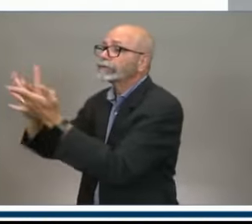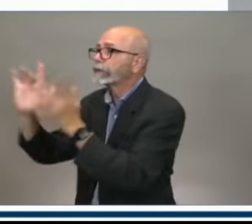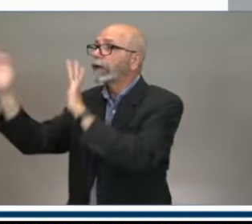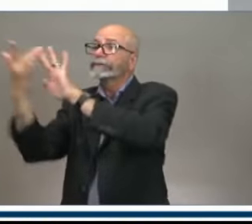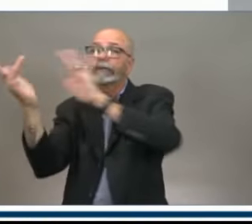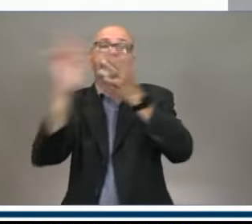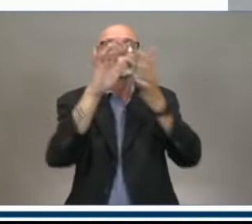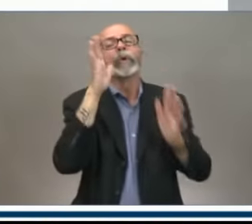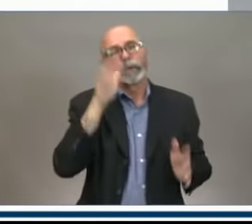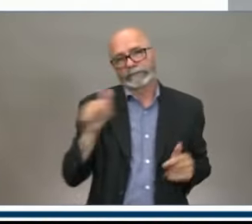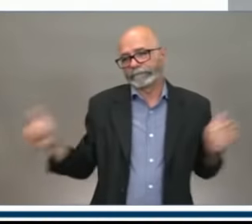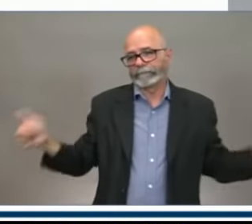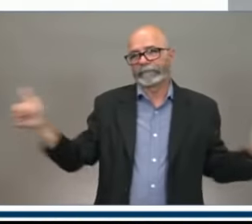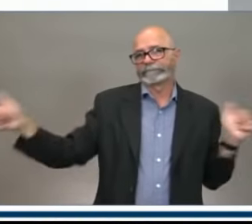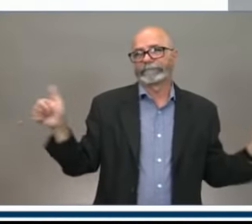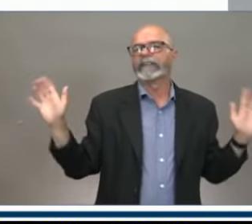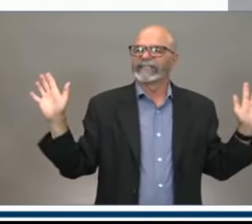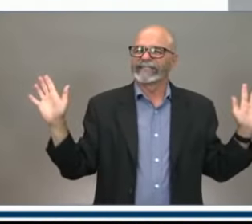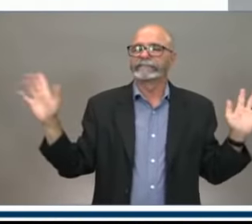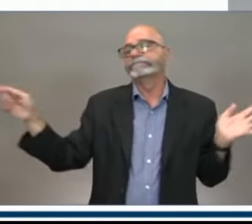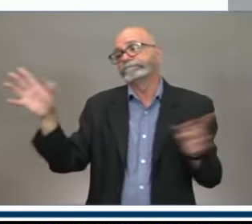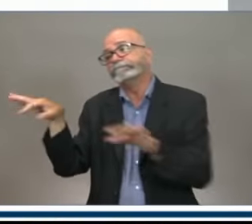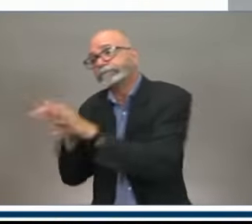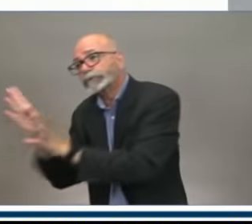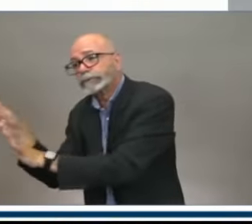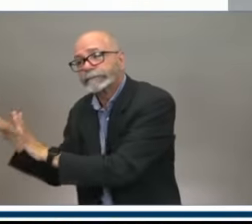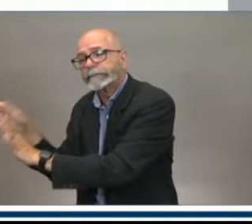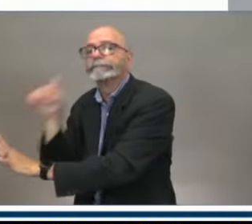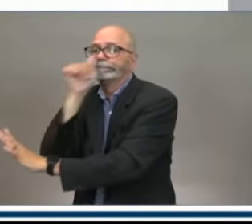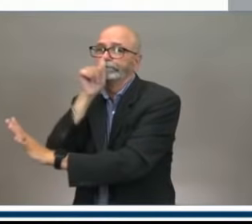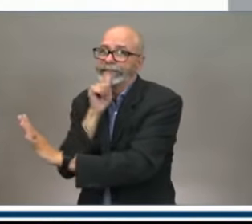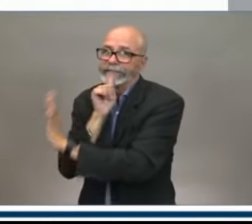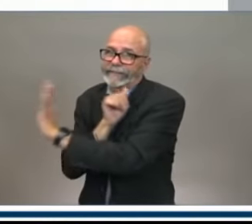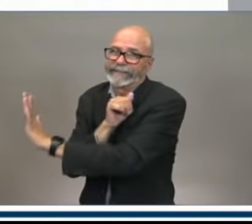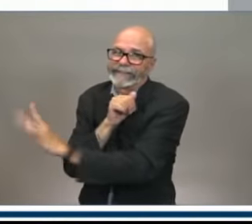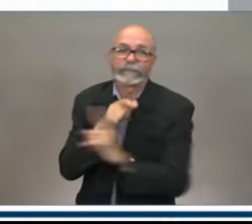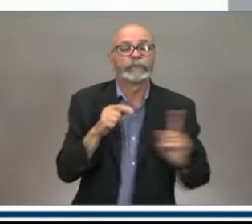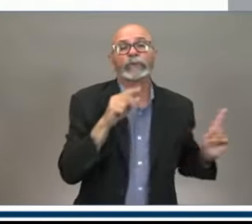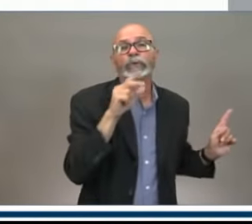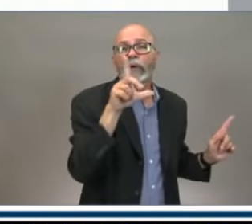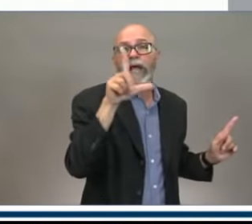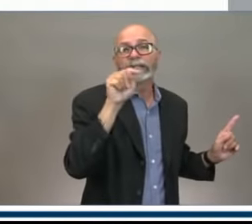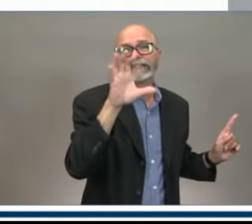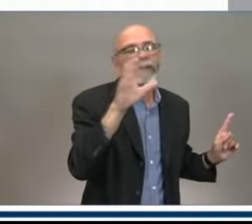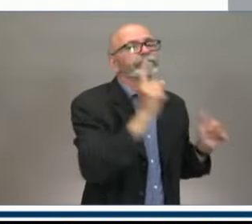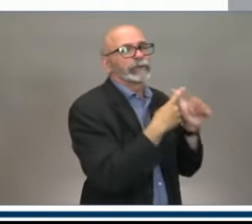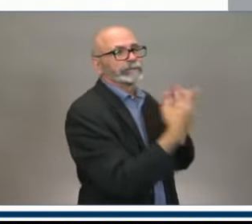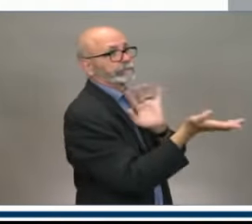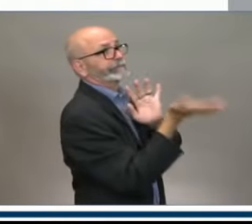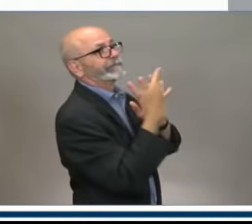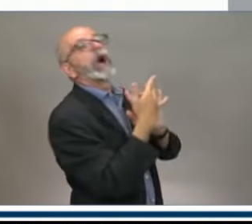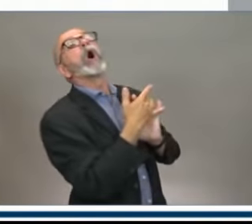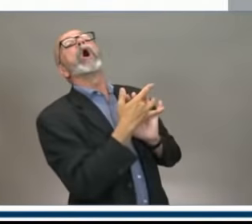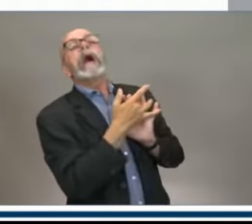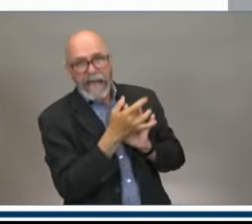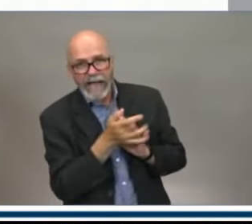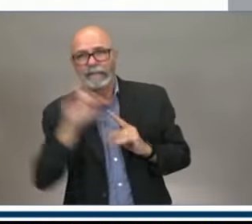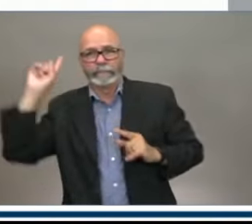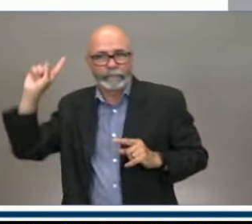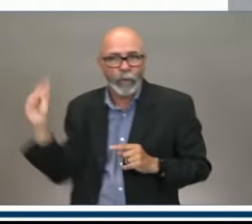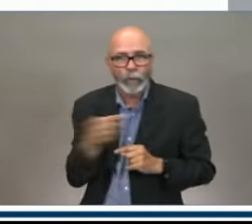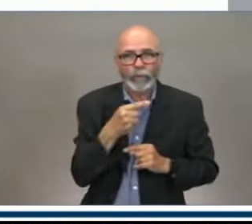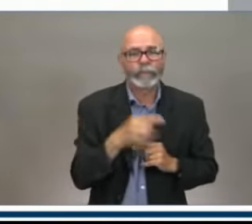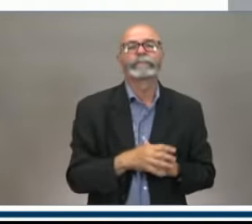patient. You will, in all likelihood, hear from in the next few days from if you have a family member who's in a long-term